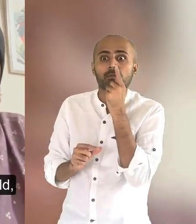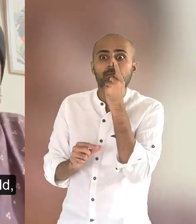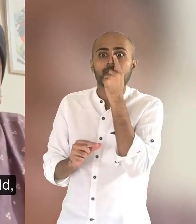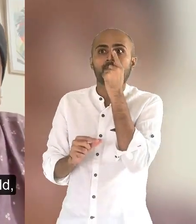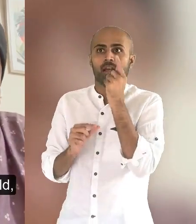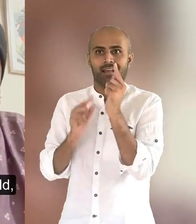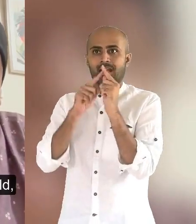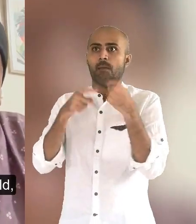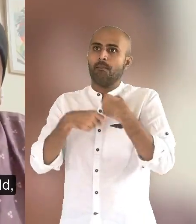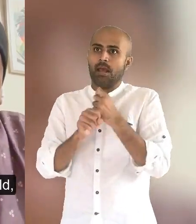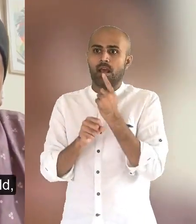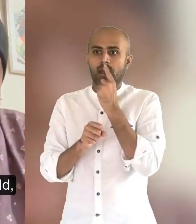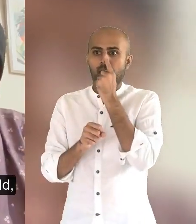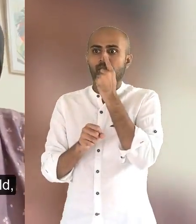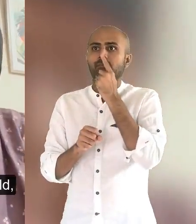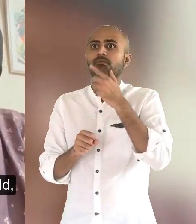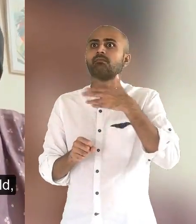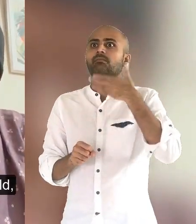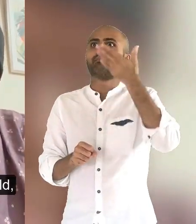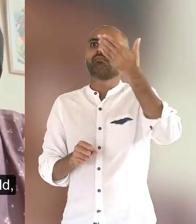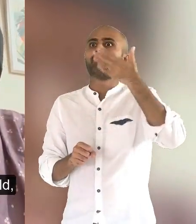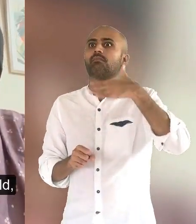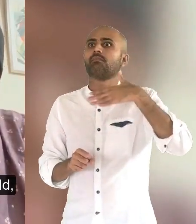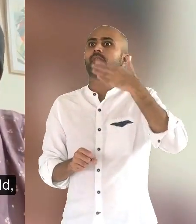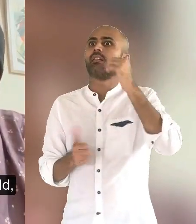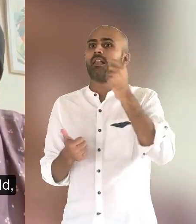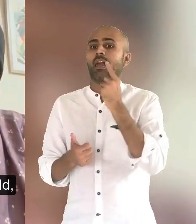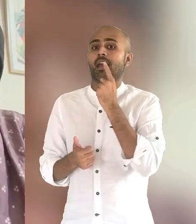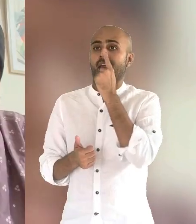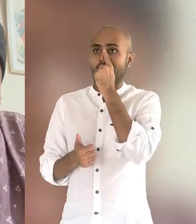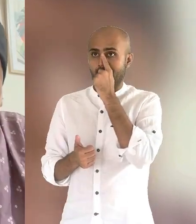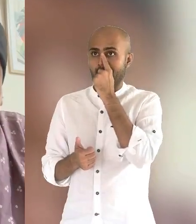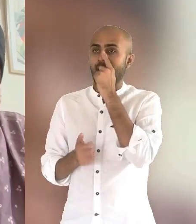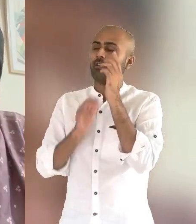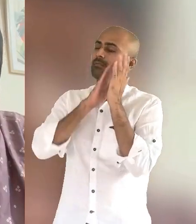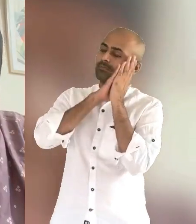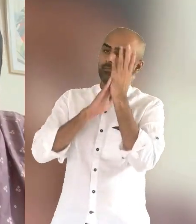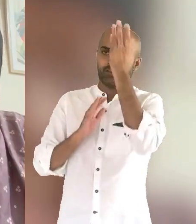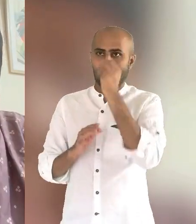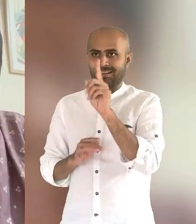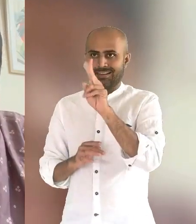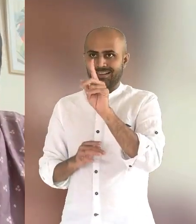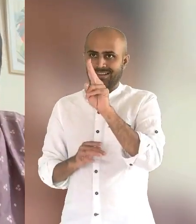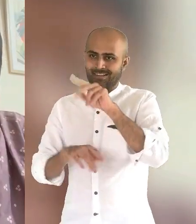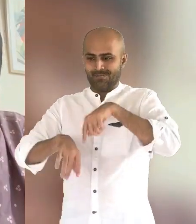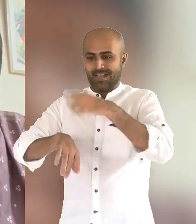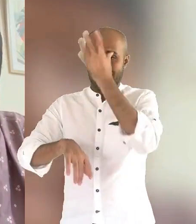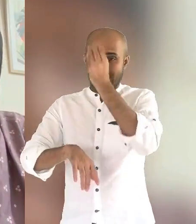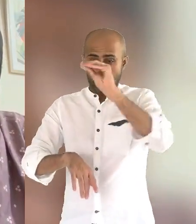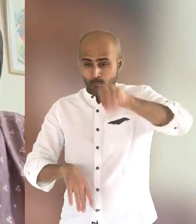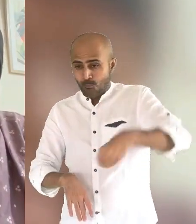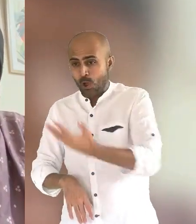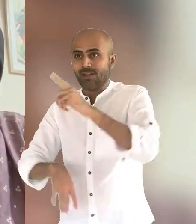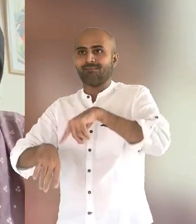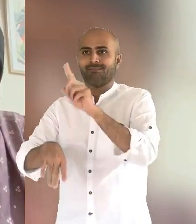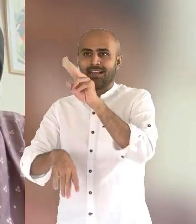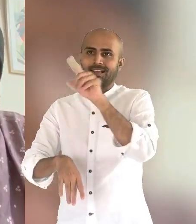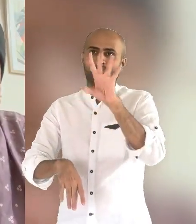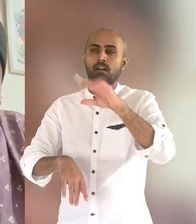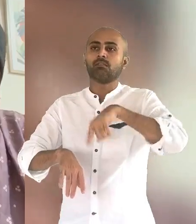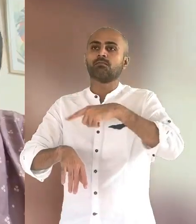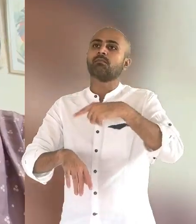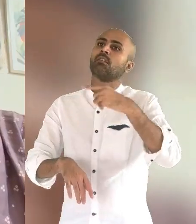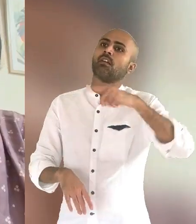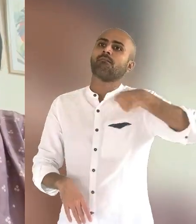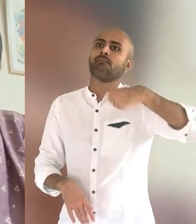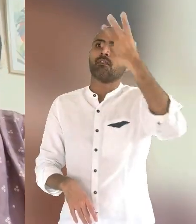So I used this silicone mold. I made this myself and used